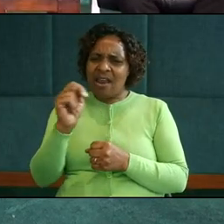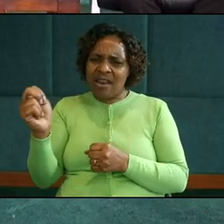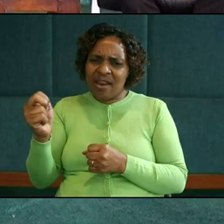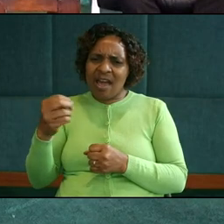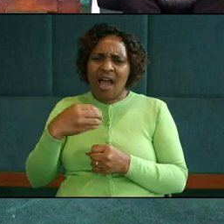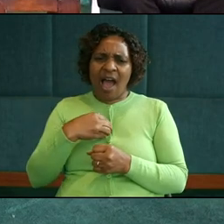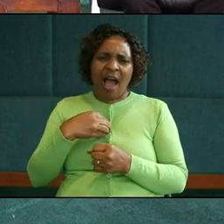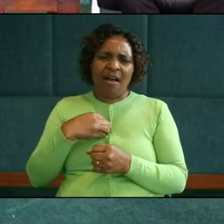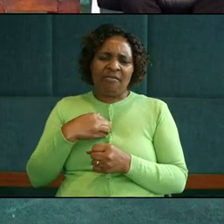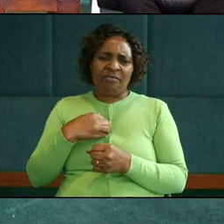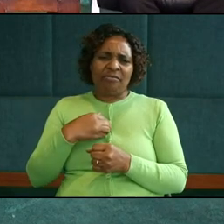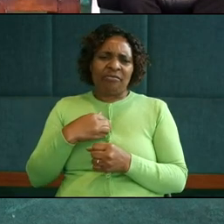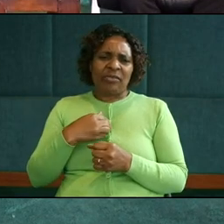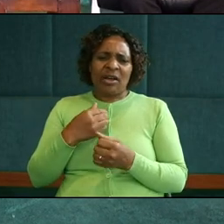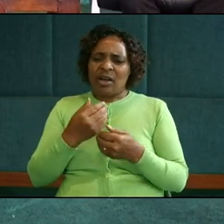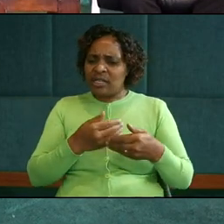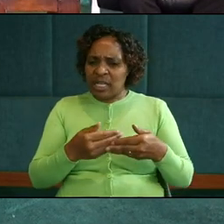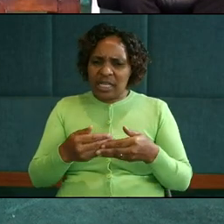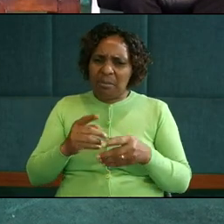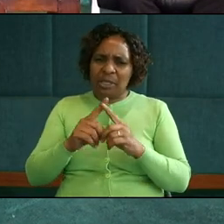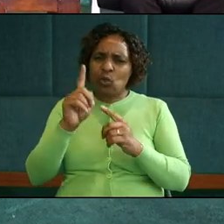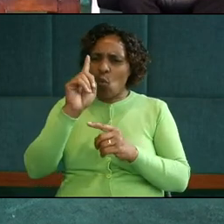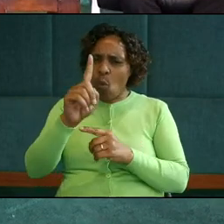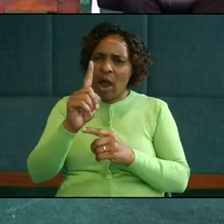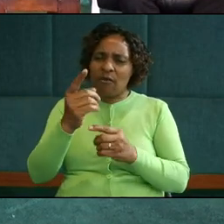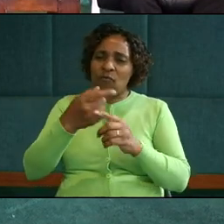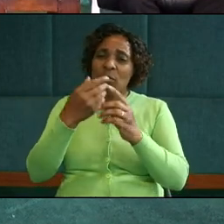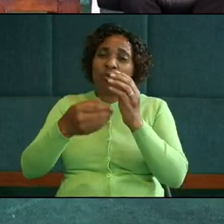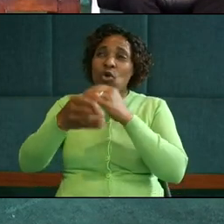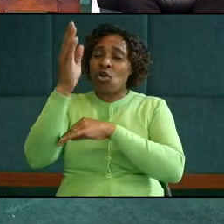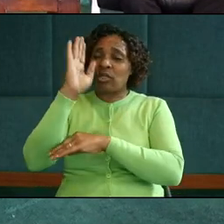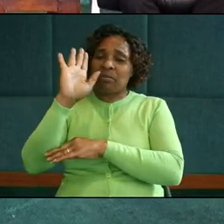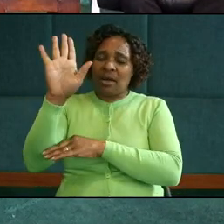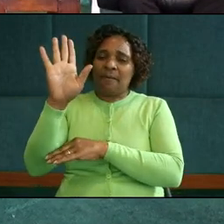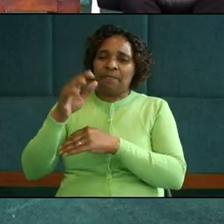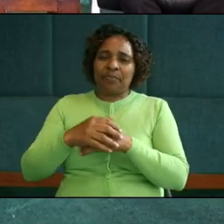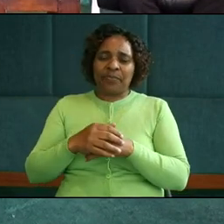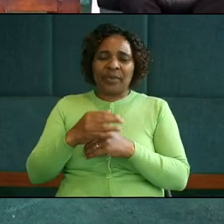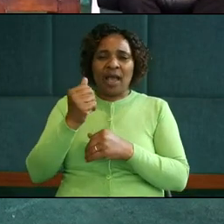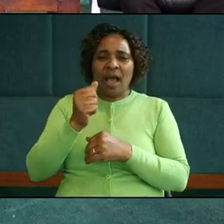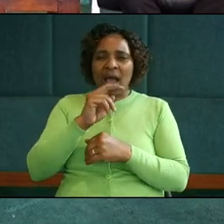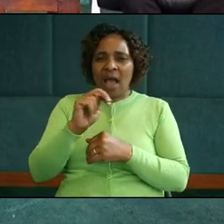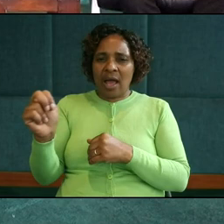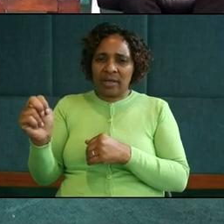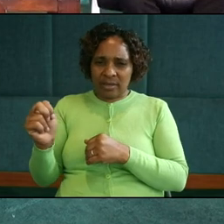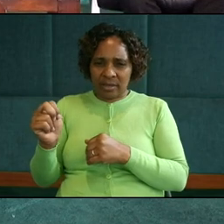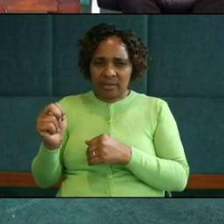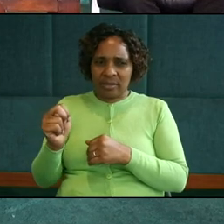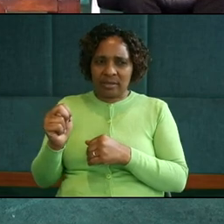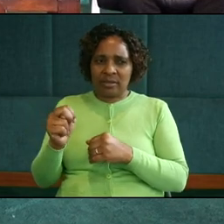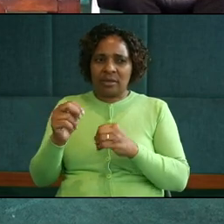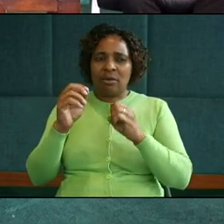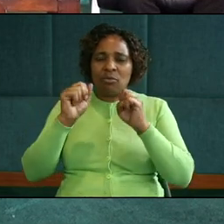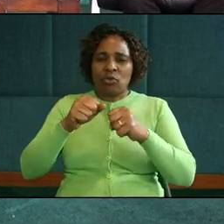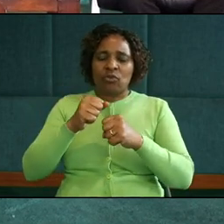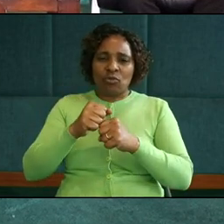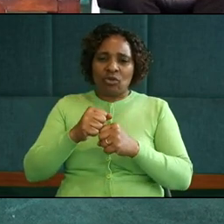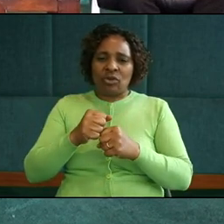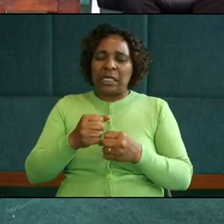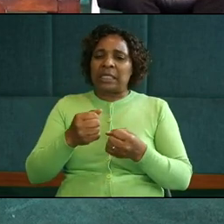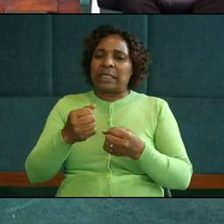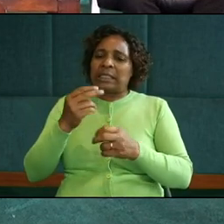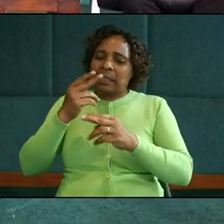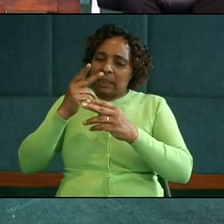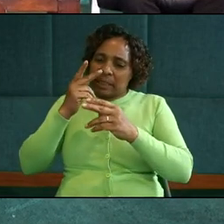it merely by God's grace that she got one? I think Hannah really deserved that child.